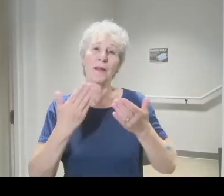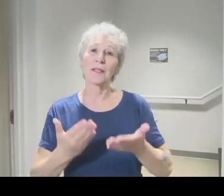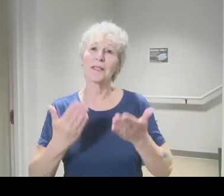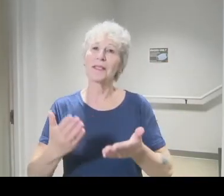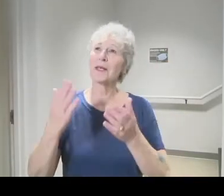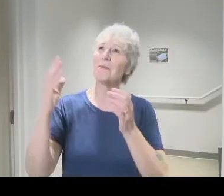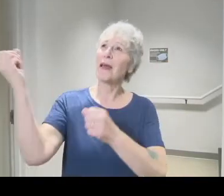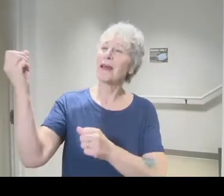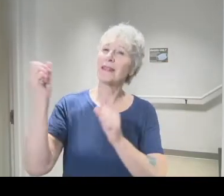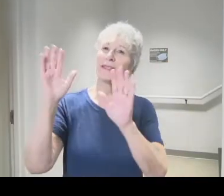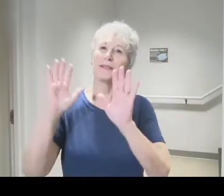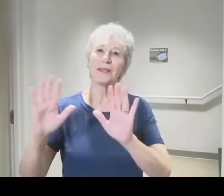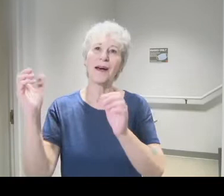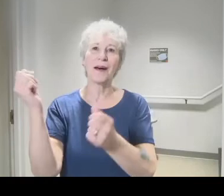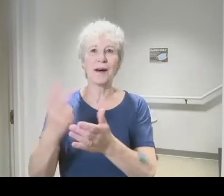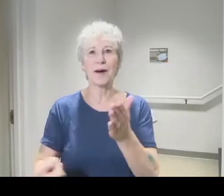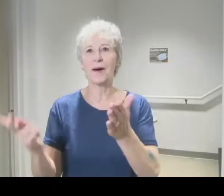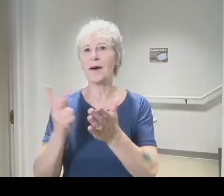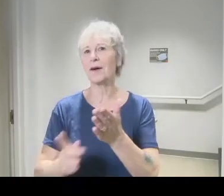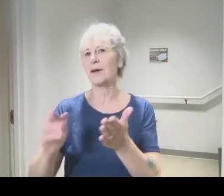grace. This is unfailing